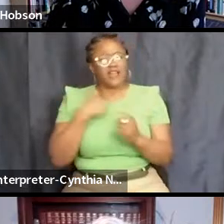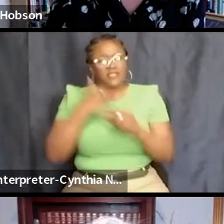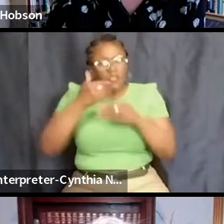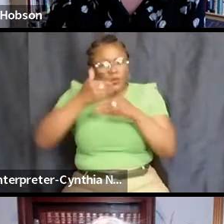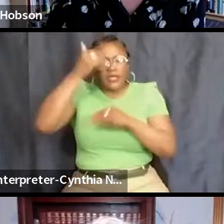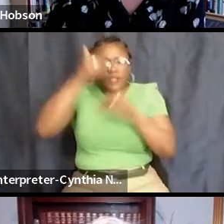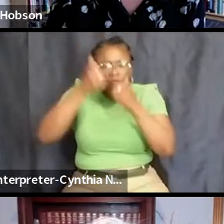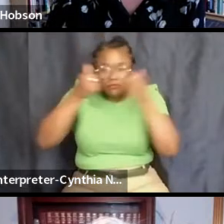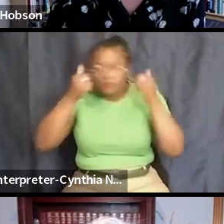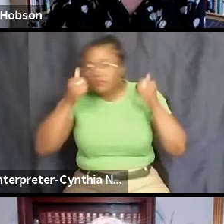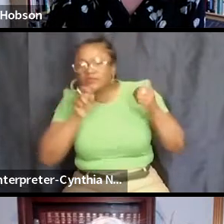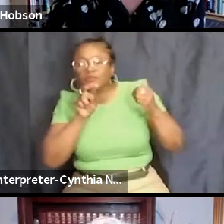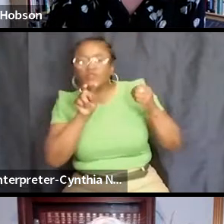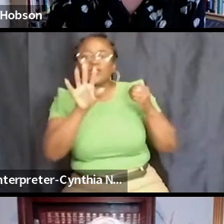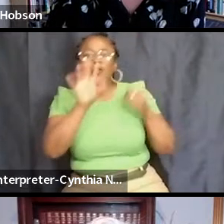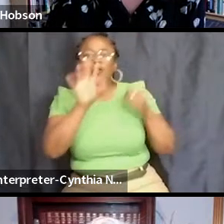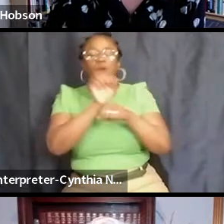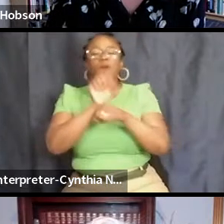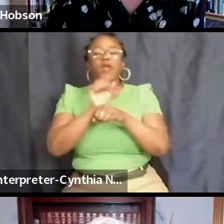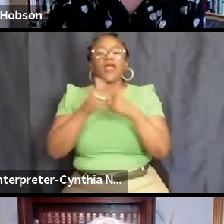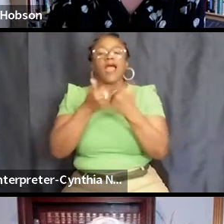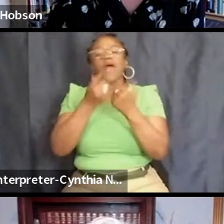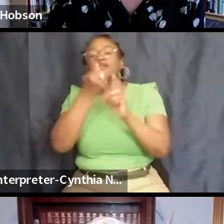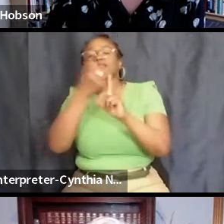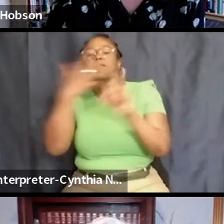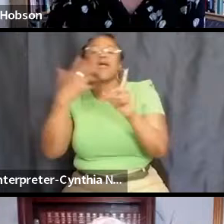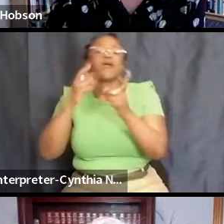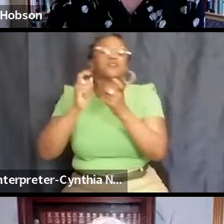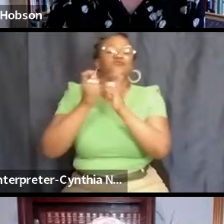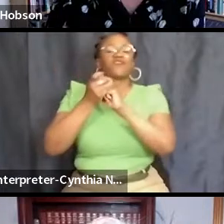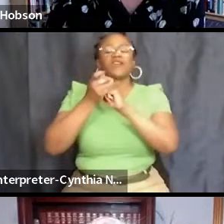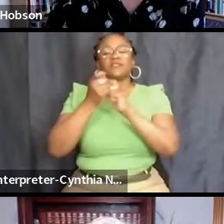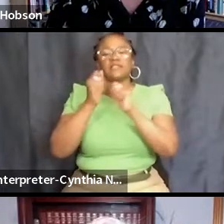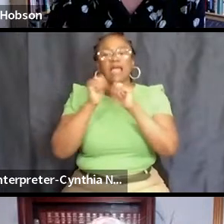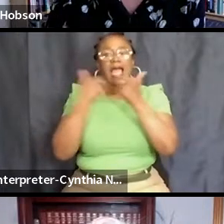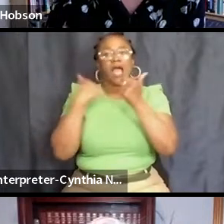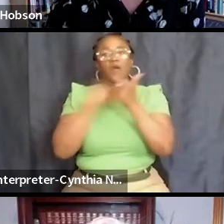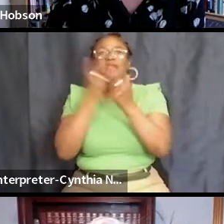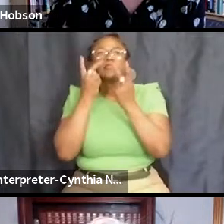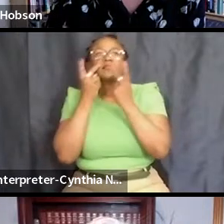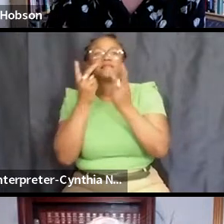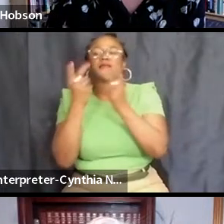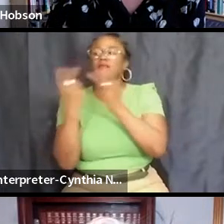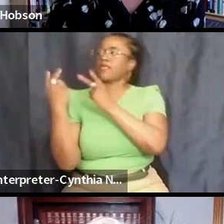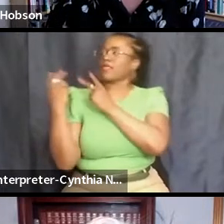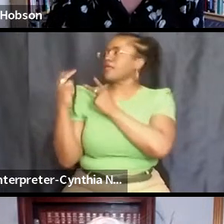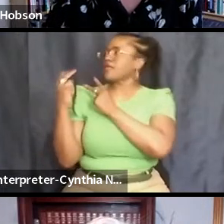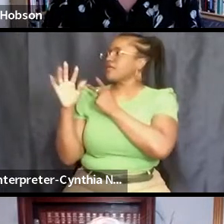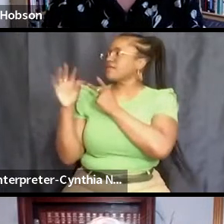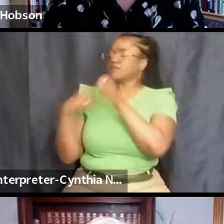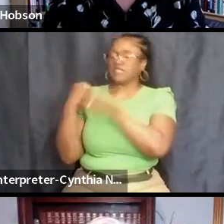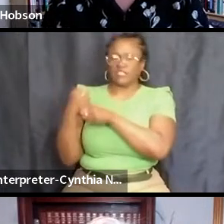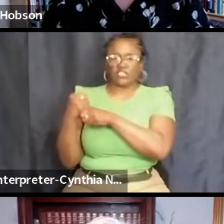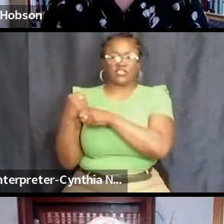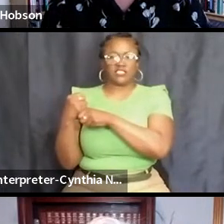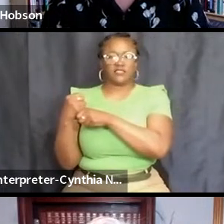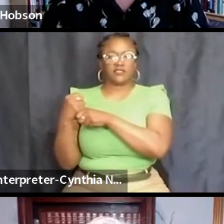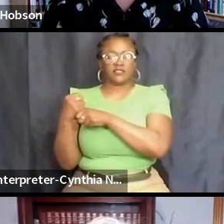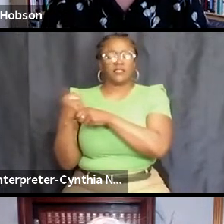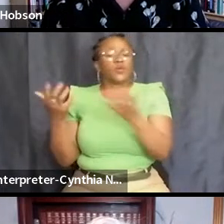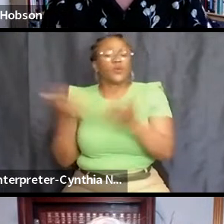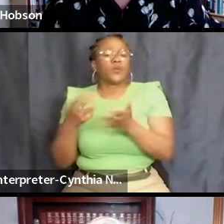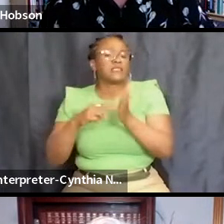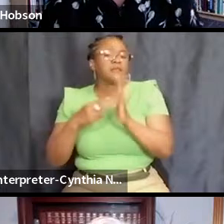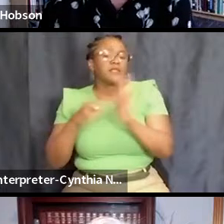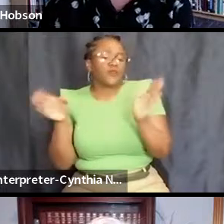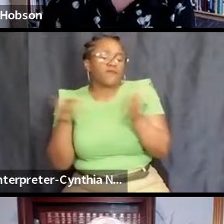your work and how it expands or changes the way we see the history of the past 50 years. What does it mean to